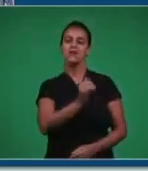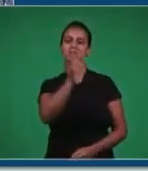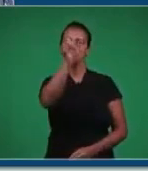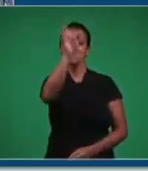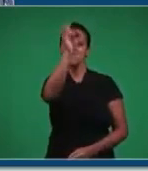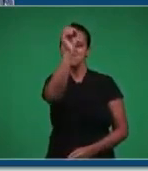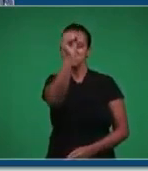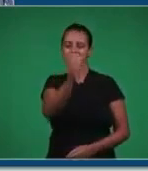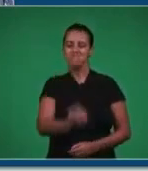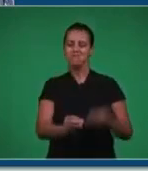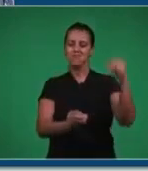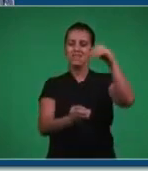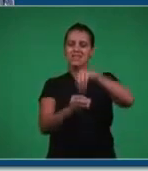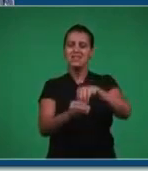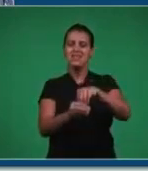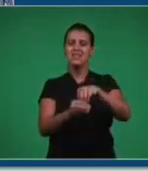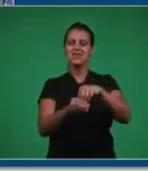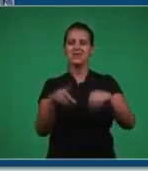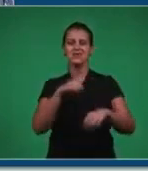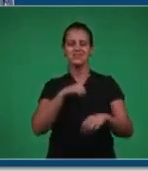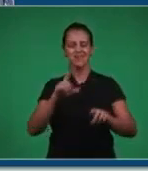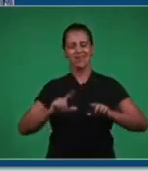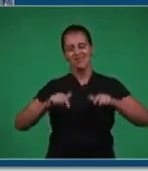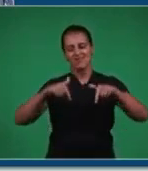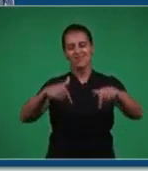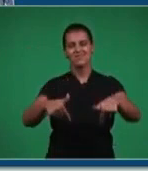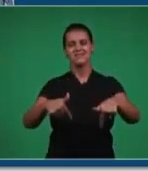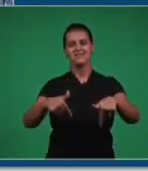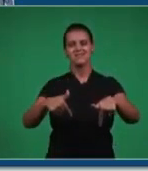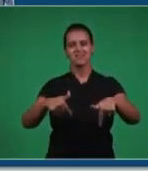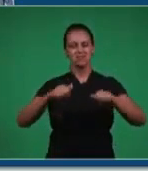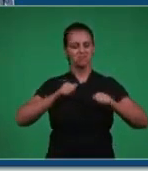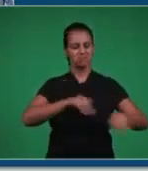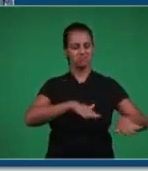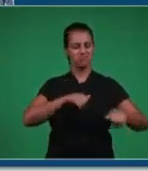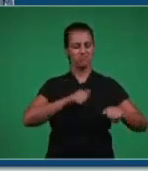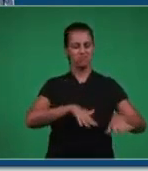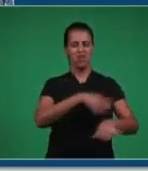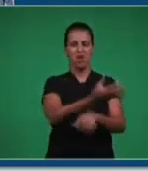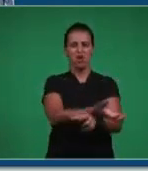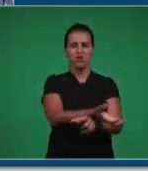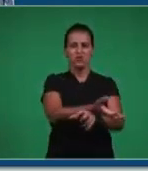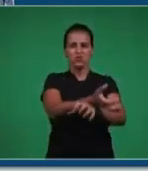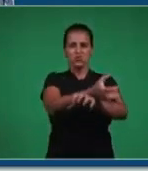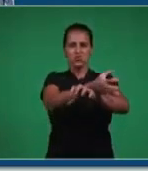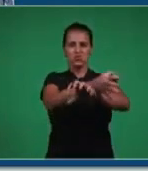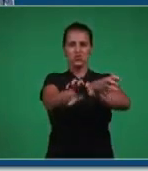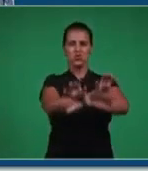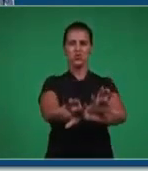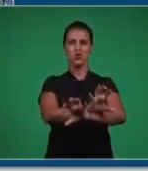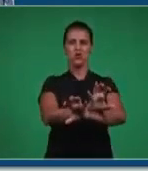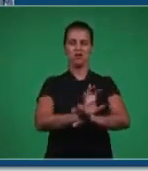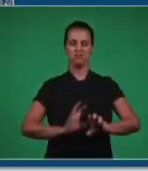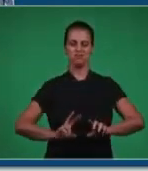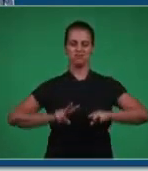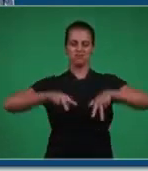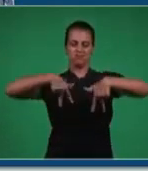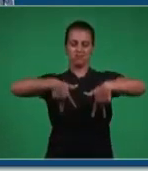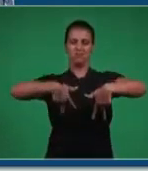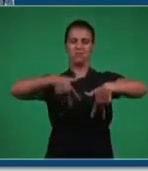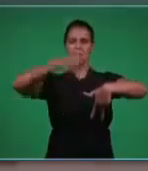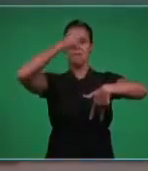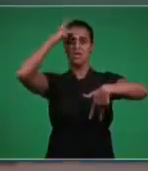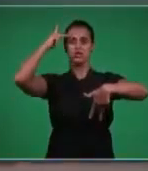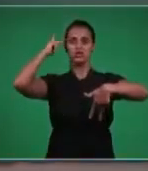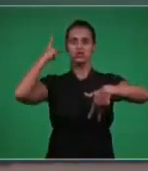spirit. And it was created armies, standing, glorifying the name of the Lord.